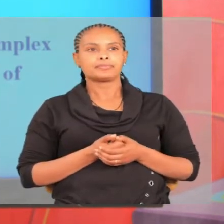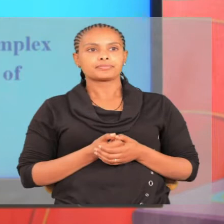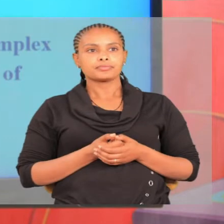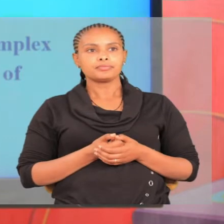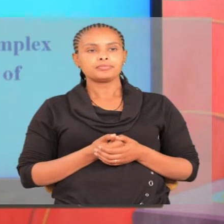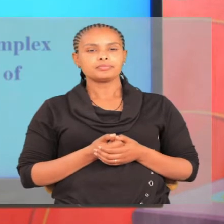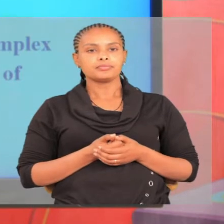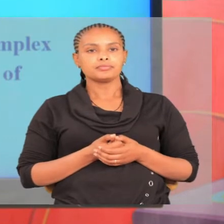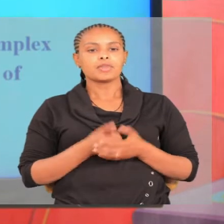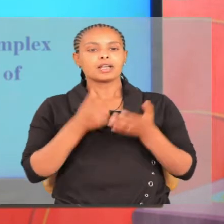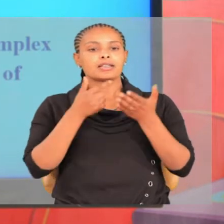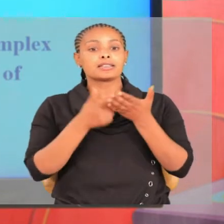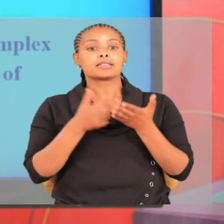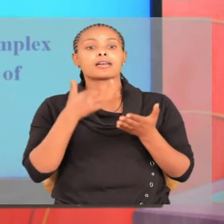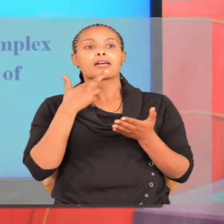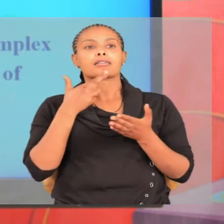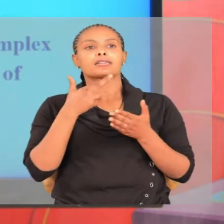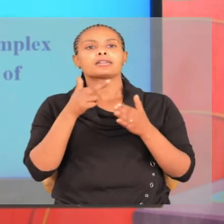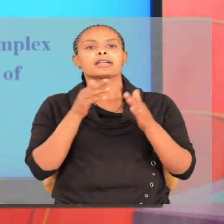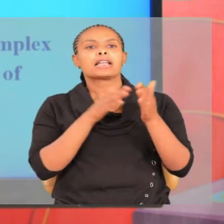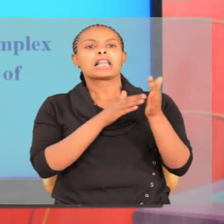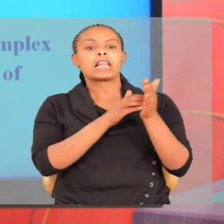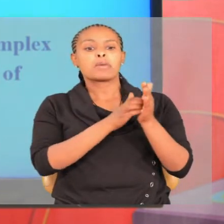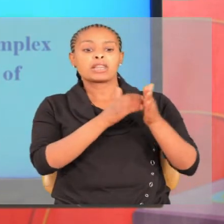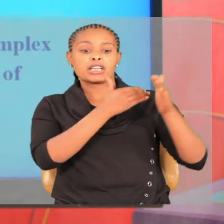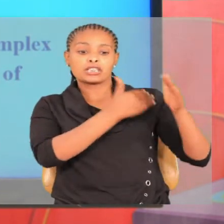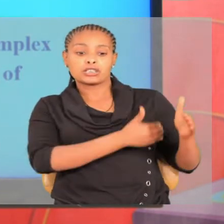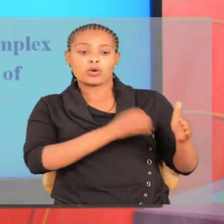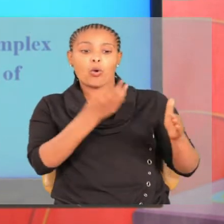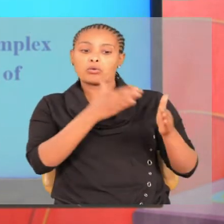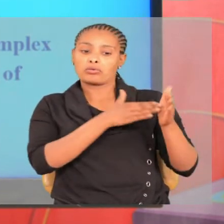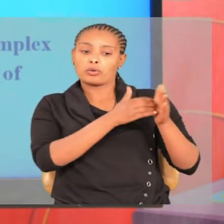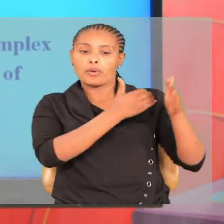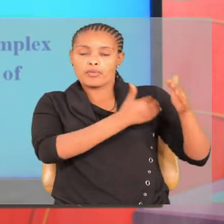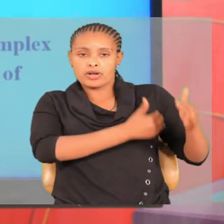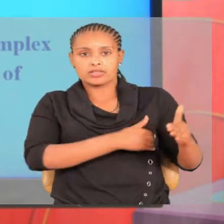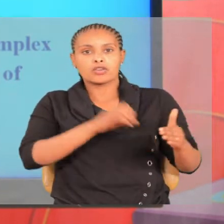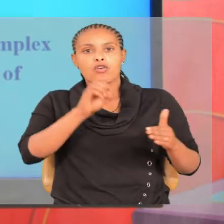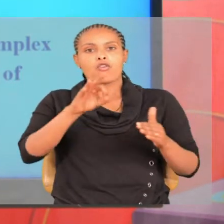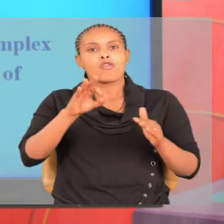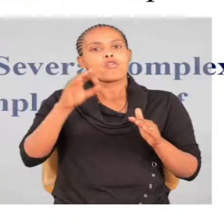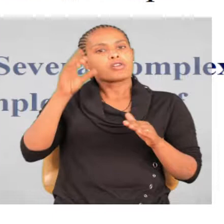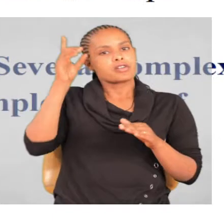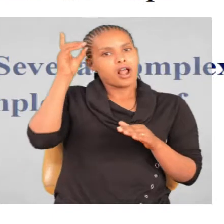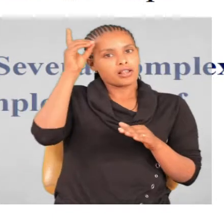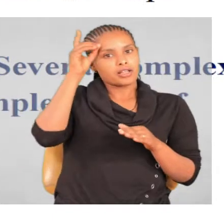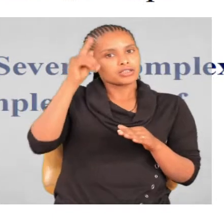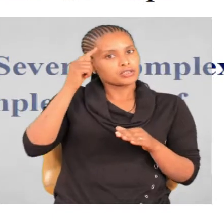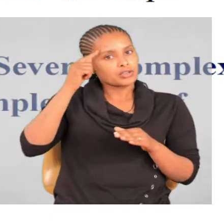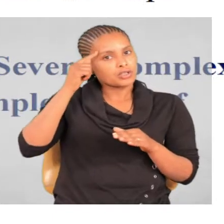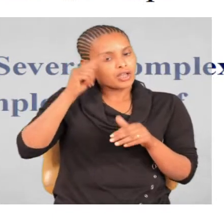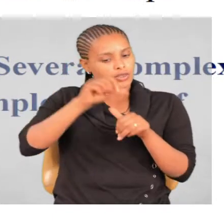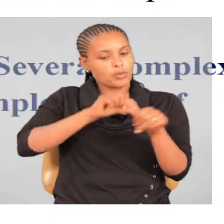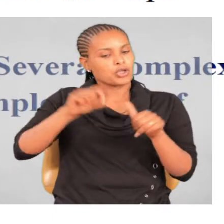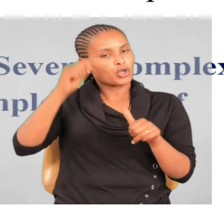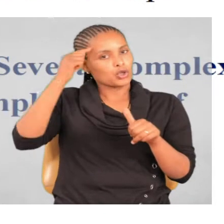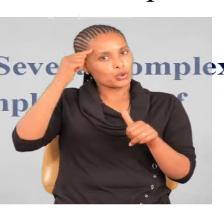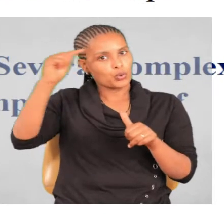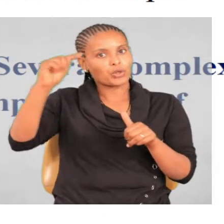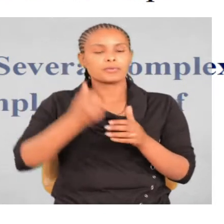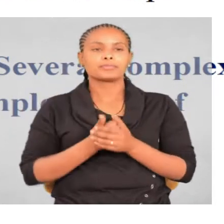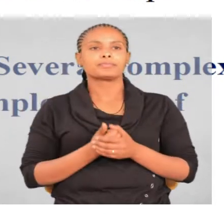C12H22O11. These are limitations or drawbacks of Dalton's atomic